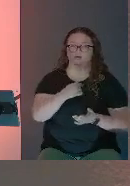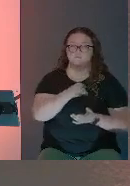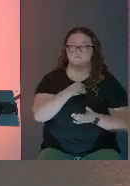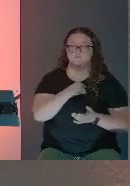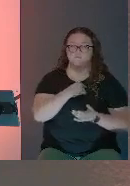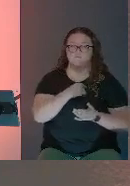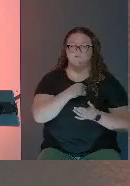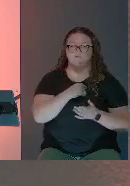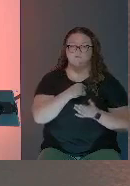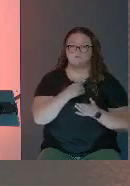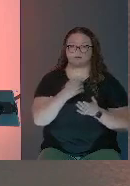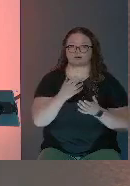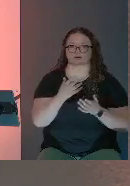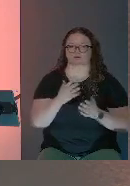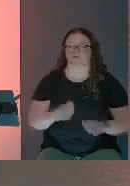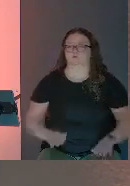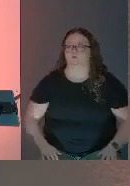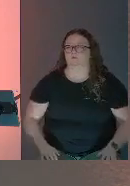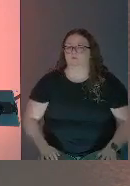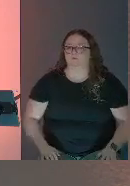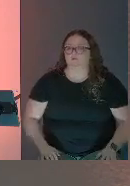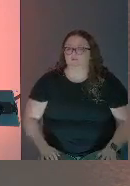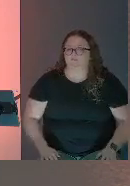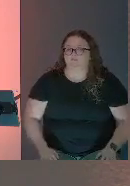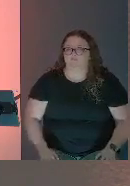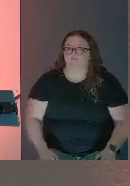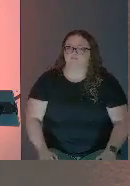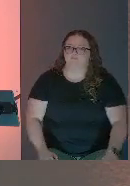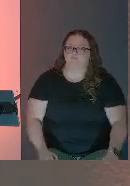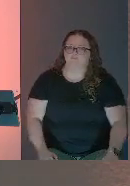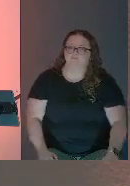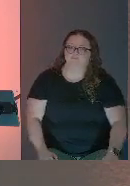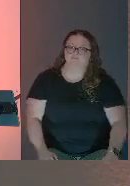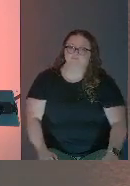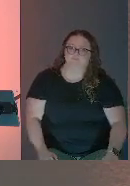depraved, debauched sinner named John Romero.